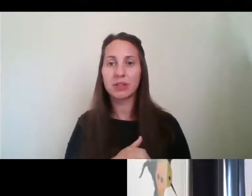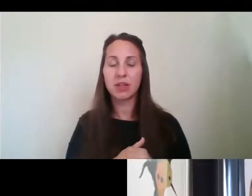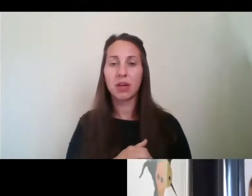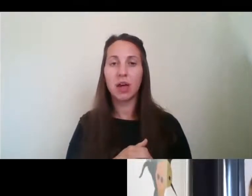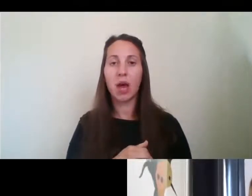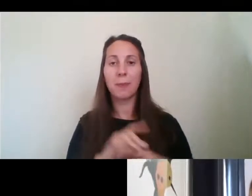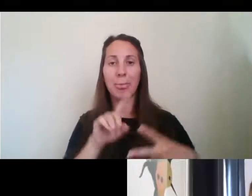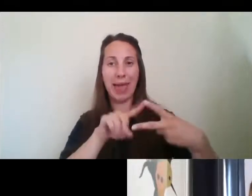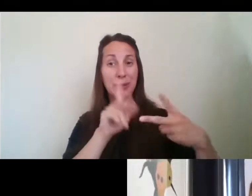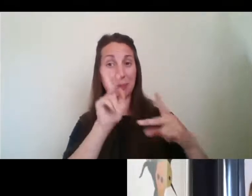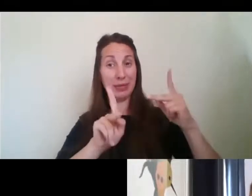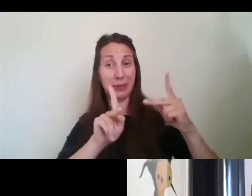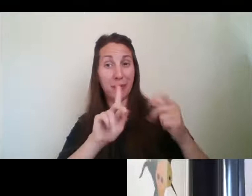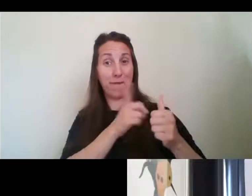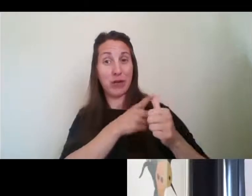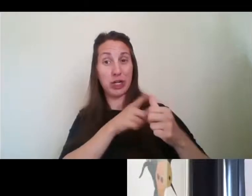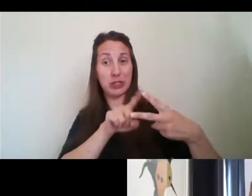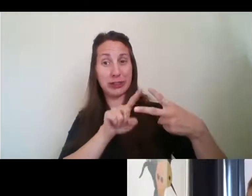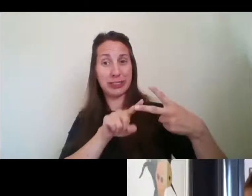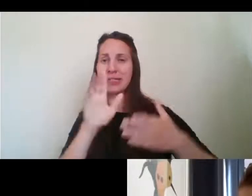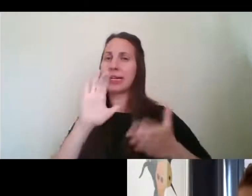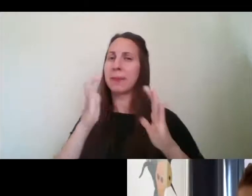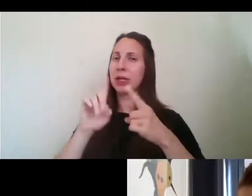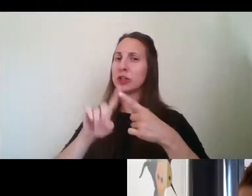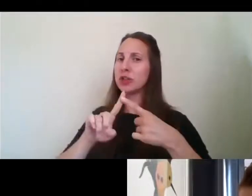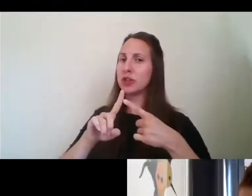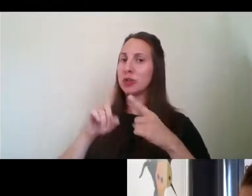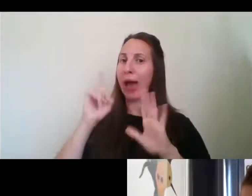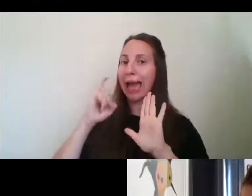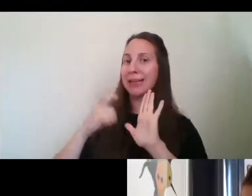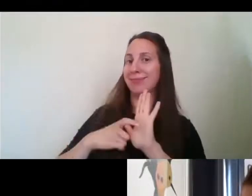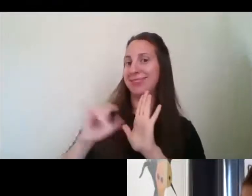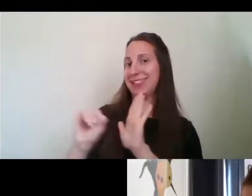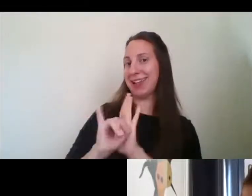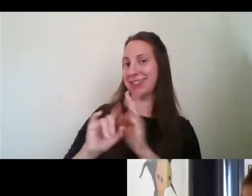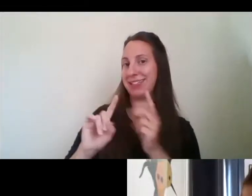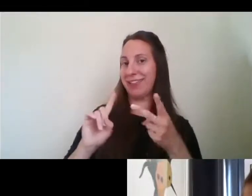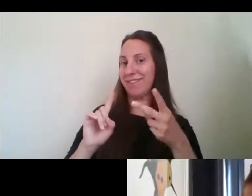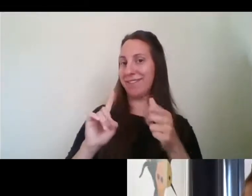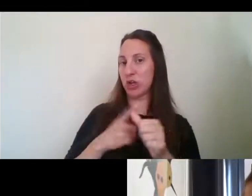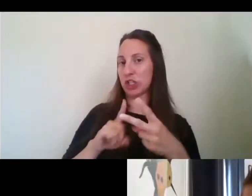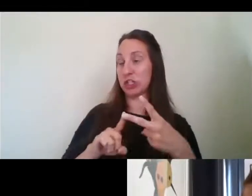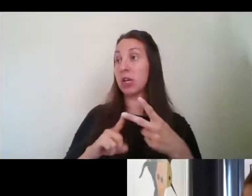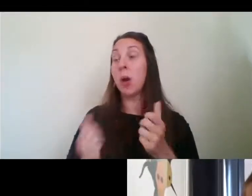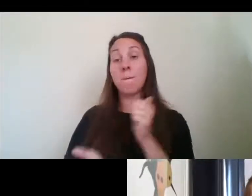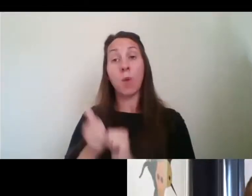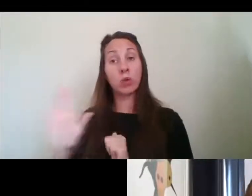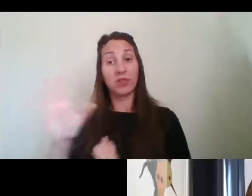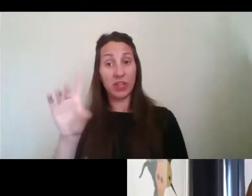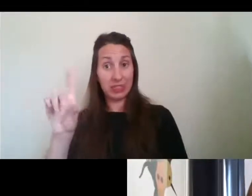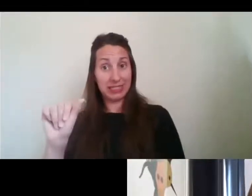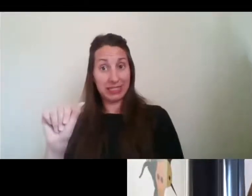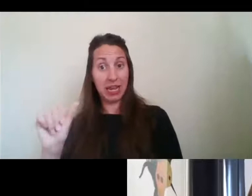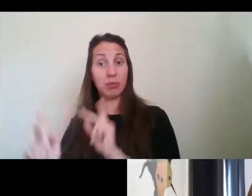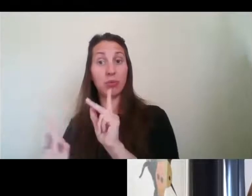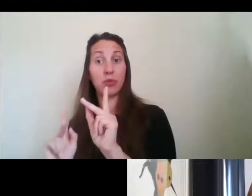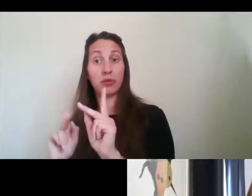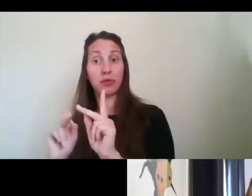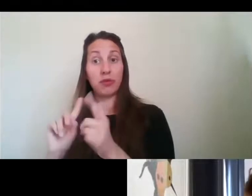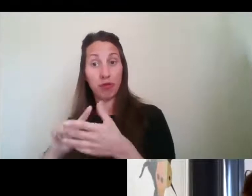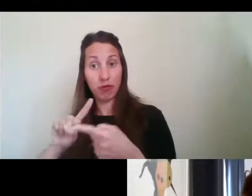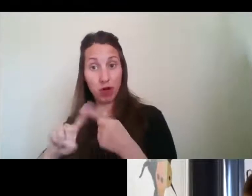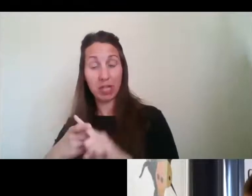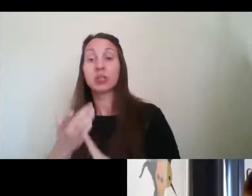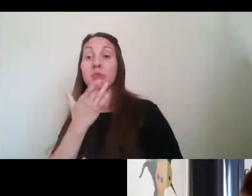first language? They said most disabled friends that they have prefer identity first language, but they notice non-disabled people use people first